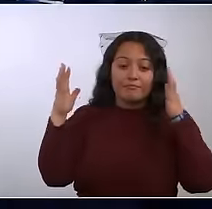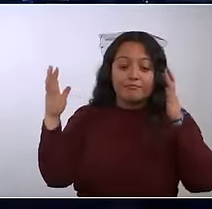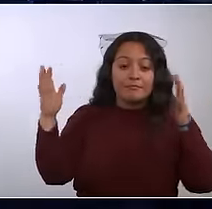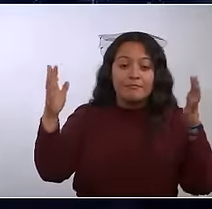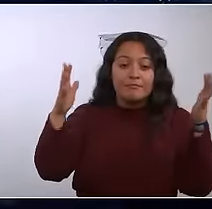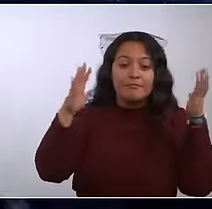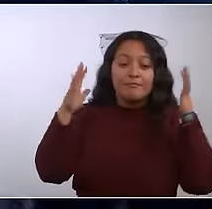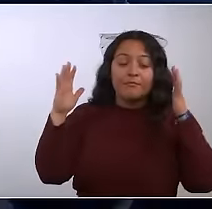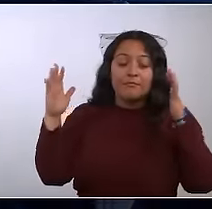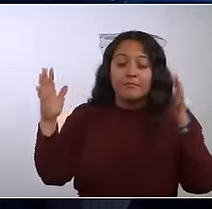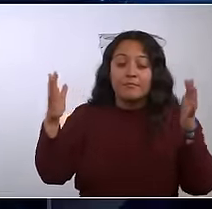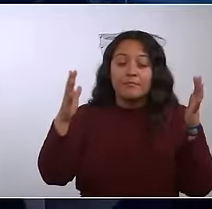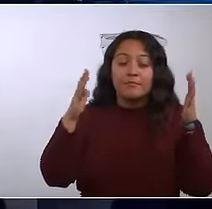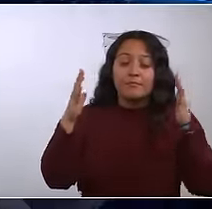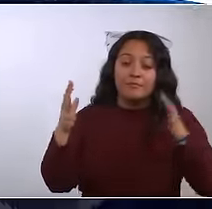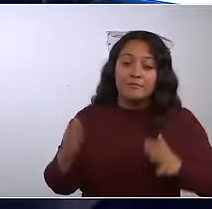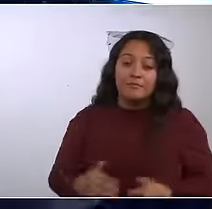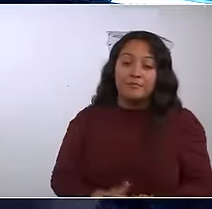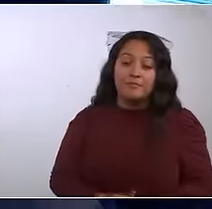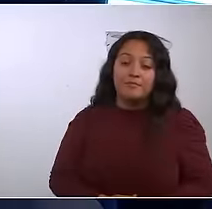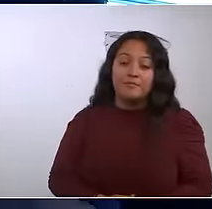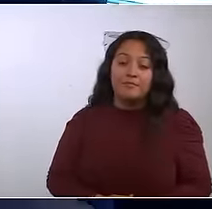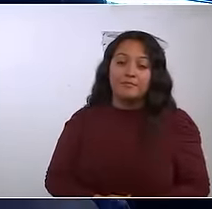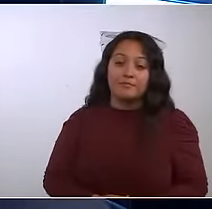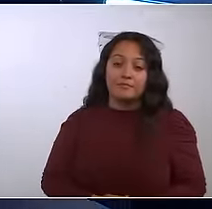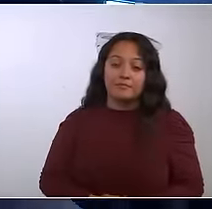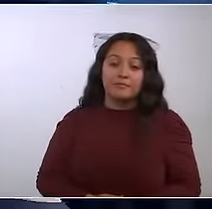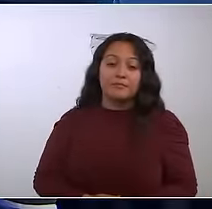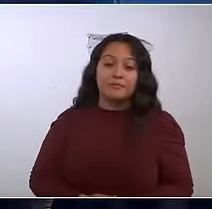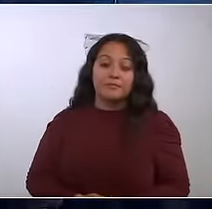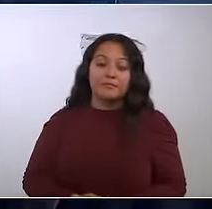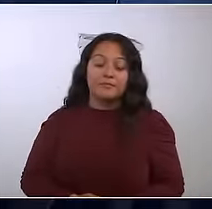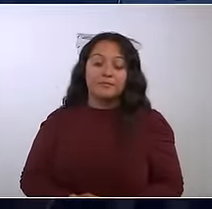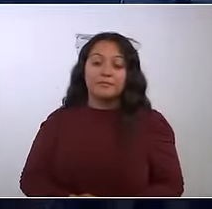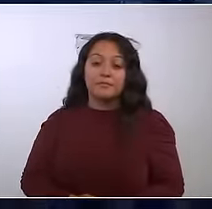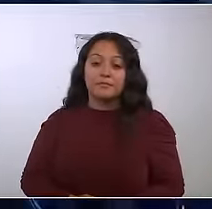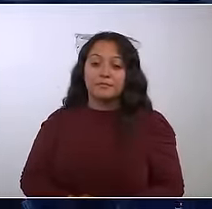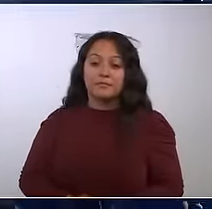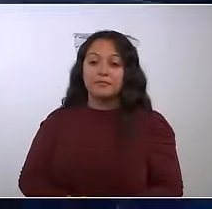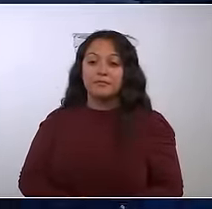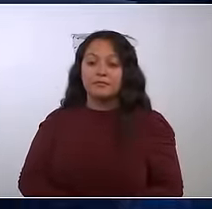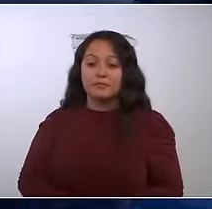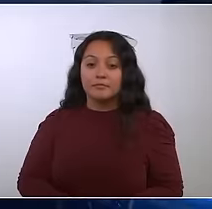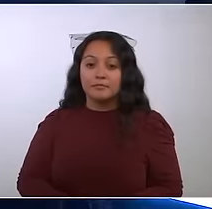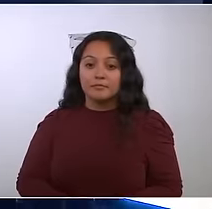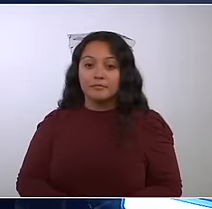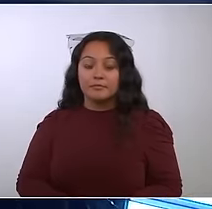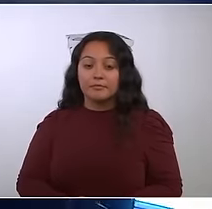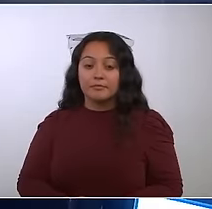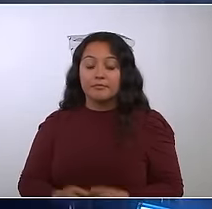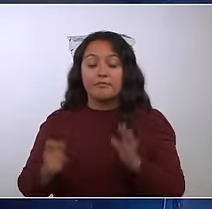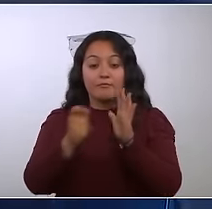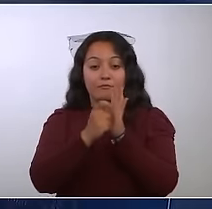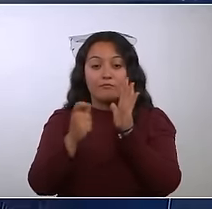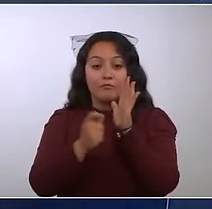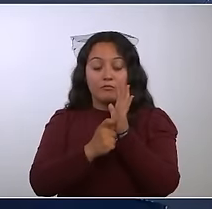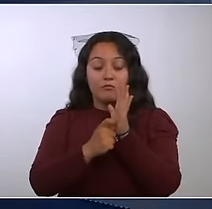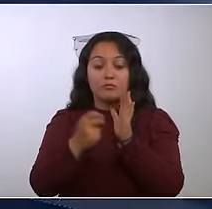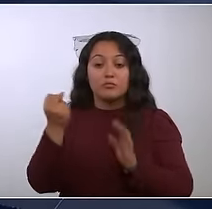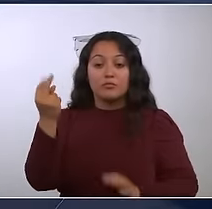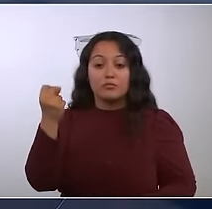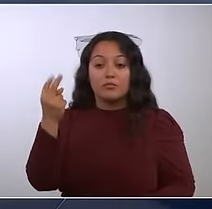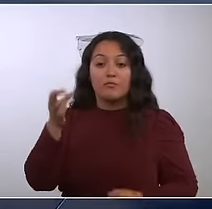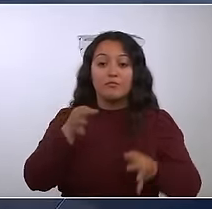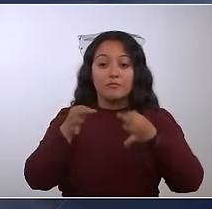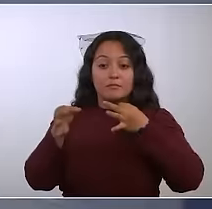Sígueme. Follow me. Sígueme. Follow me. Sígueme. Follow me. El versículo 12 luego dice. Verse